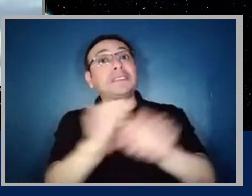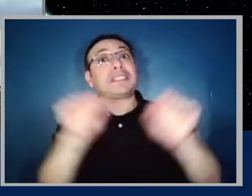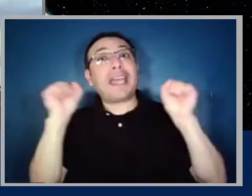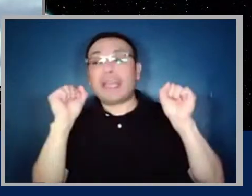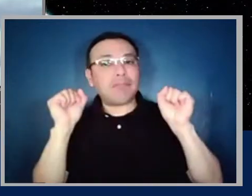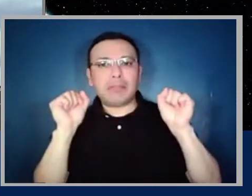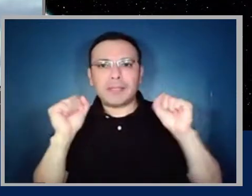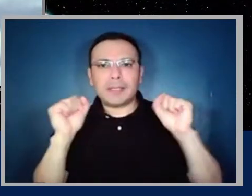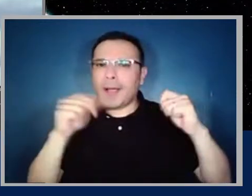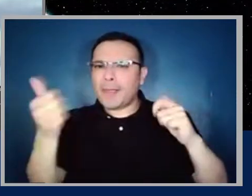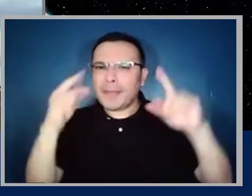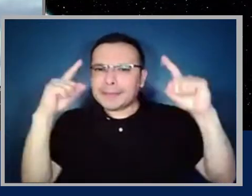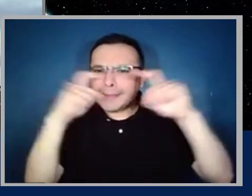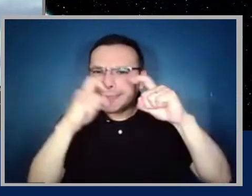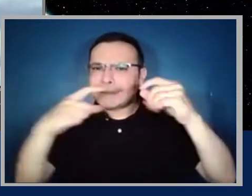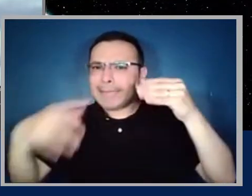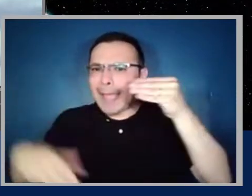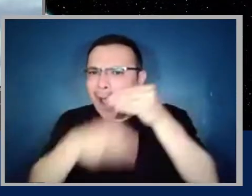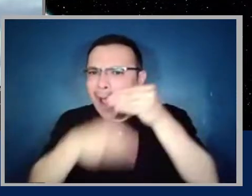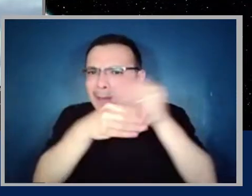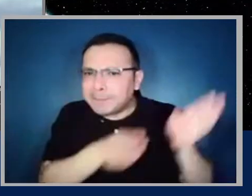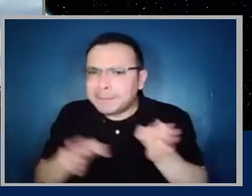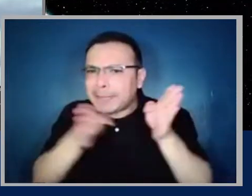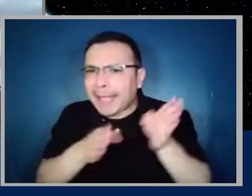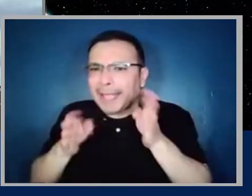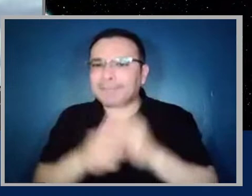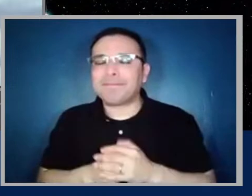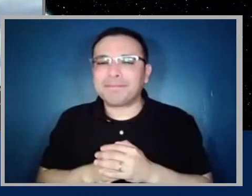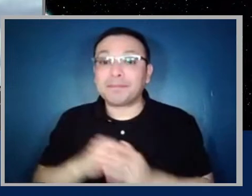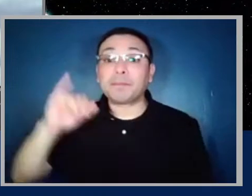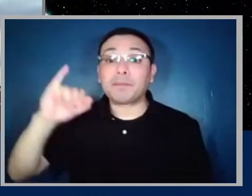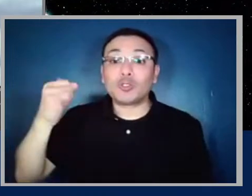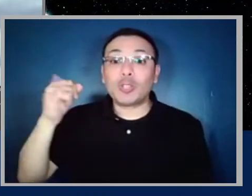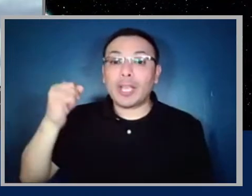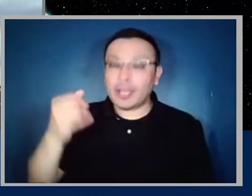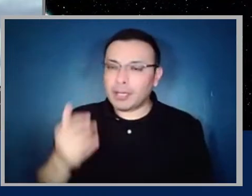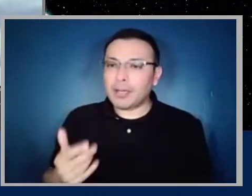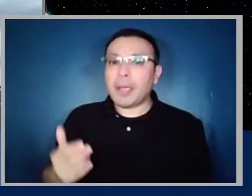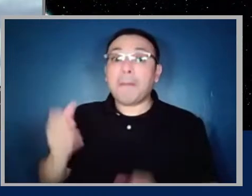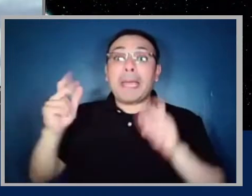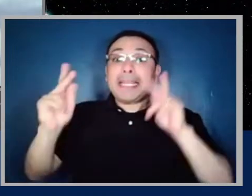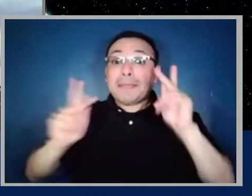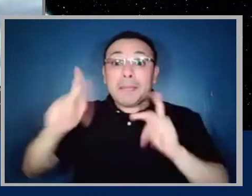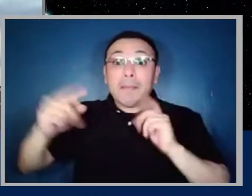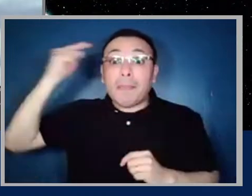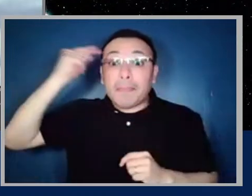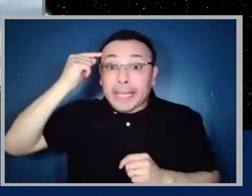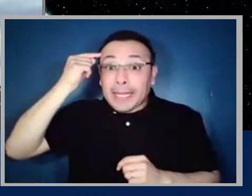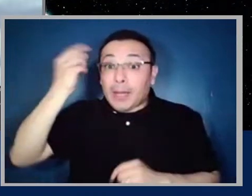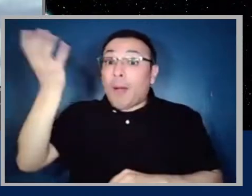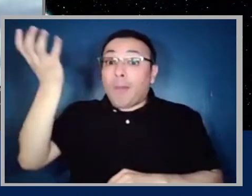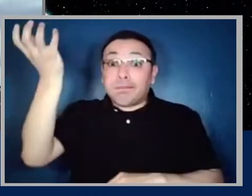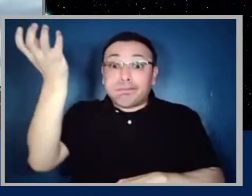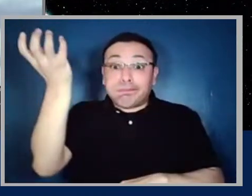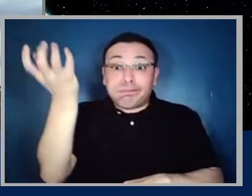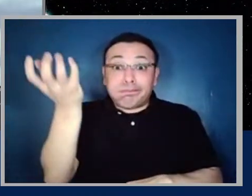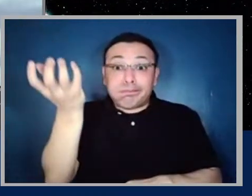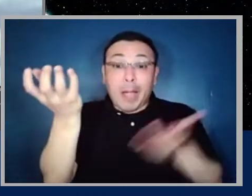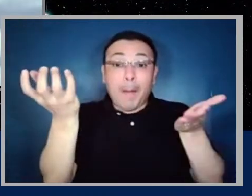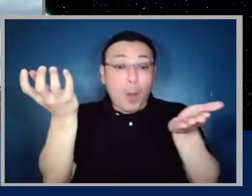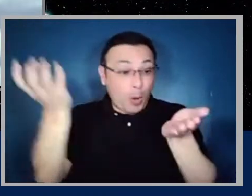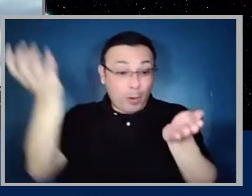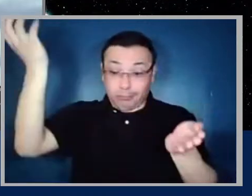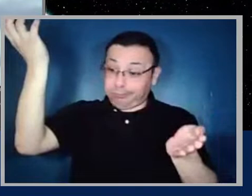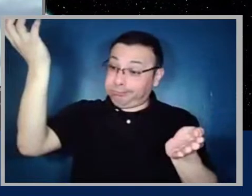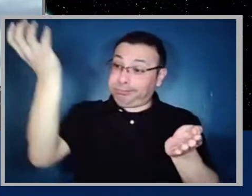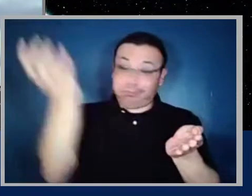Yeah, people don't understand that. They're like, oh yeah, it just lands right next to the boat. I'm not going to draw a boat down here. That's a boat. Go get it. And it just lands right next to the